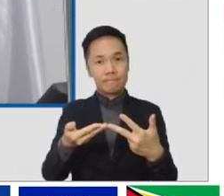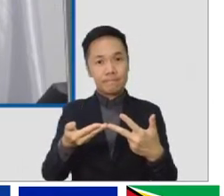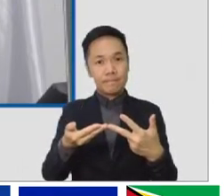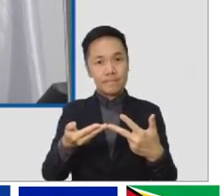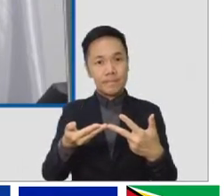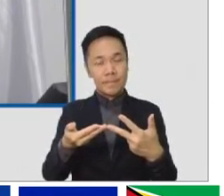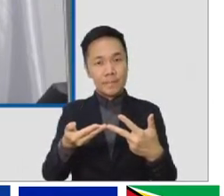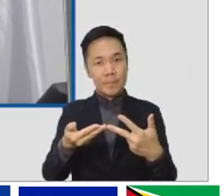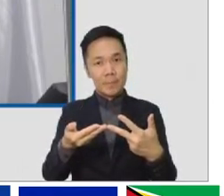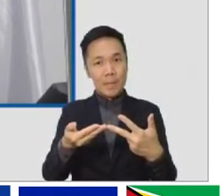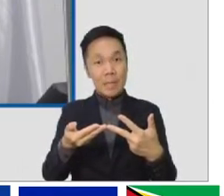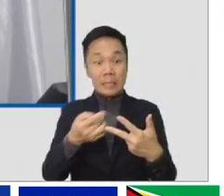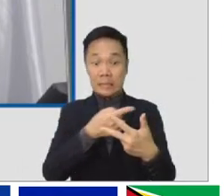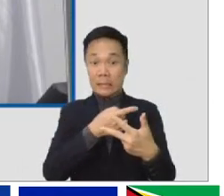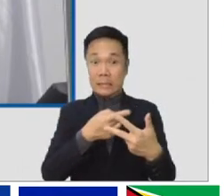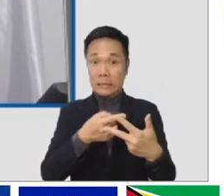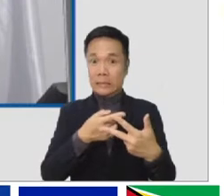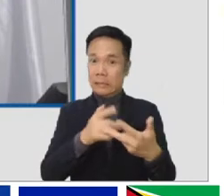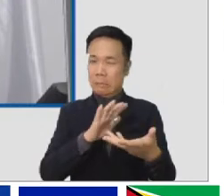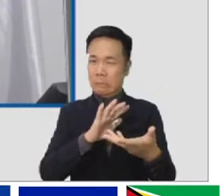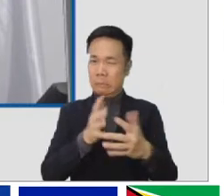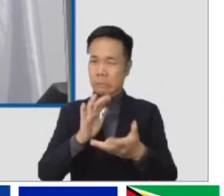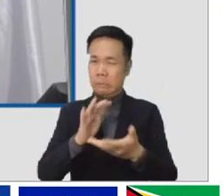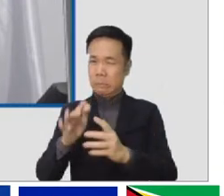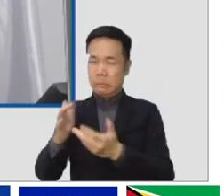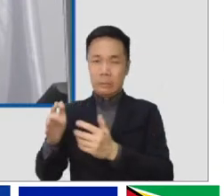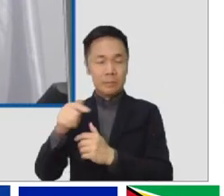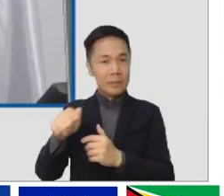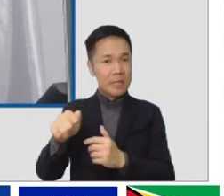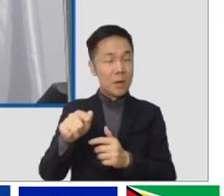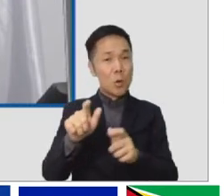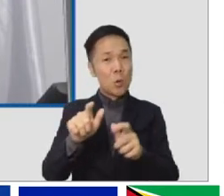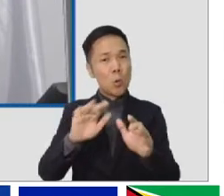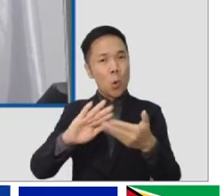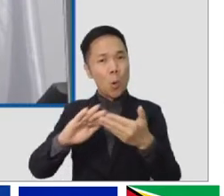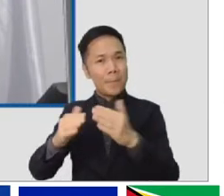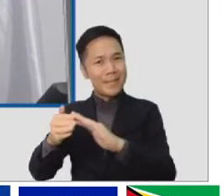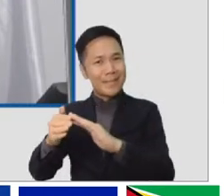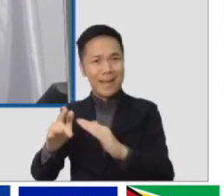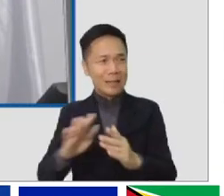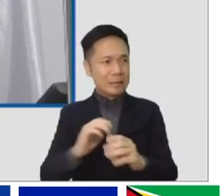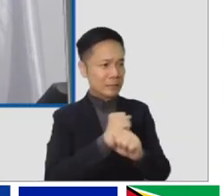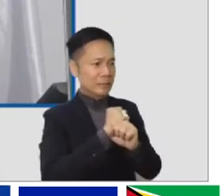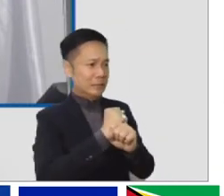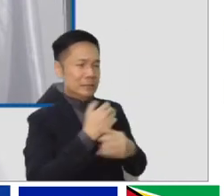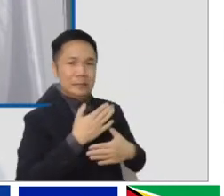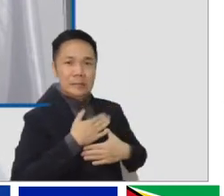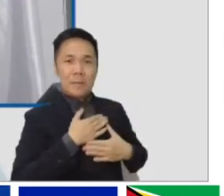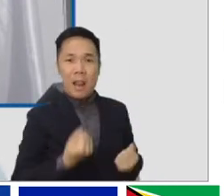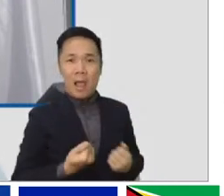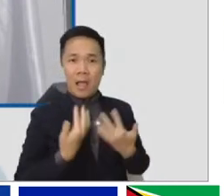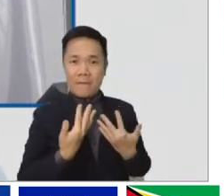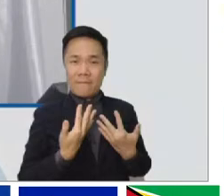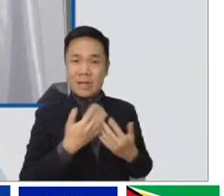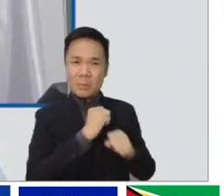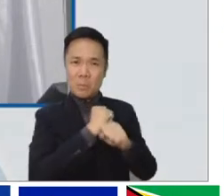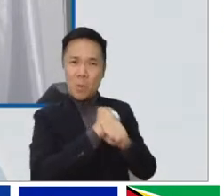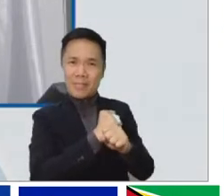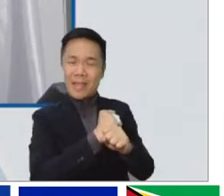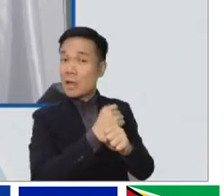a lot of communities were ready to protect all our lives and also for us to be able to protect this valuable asset.